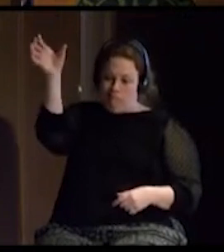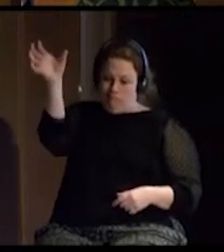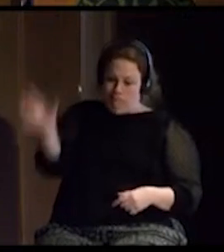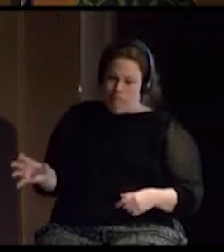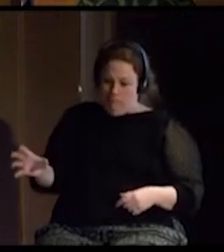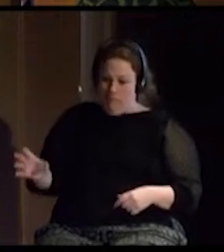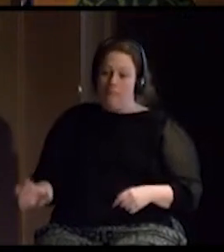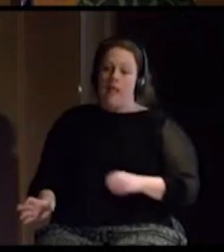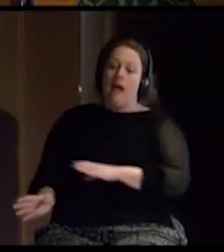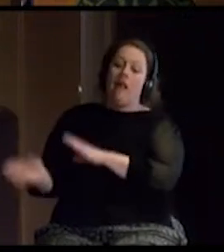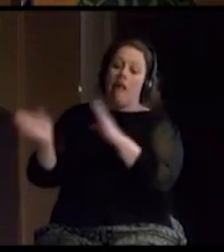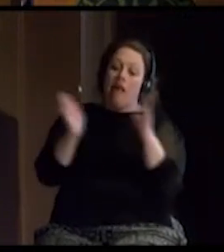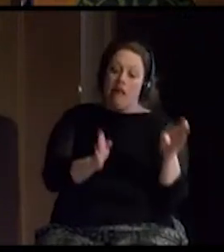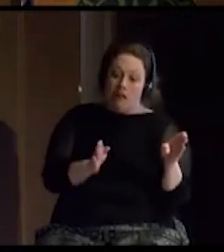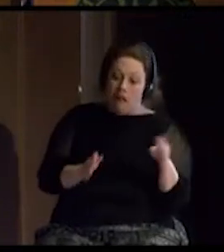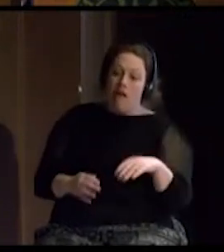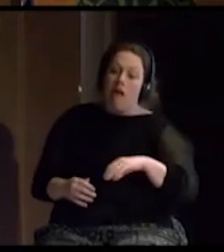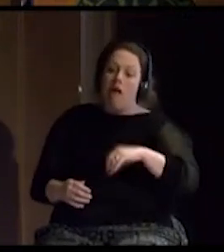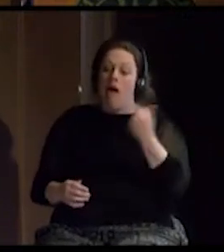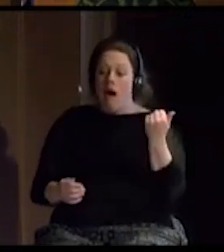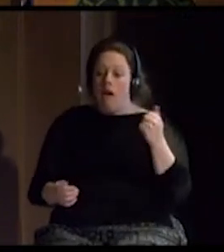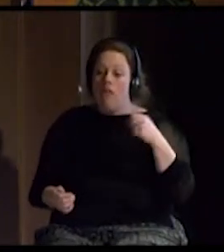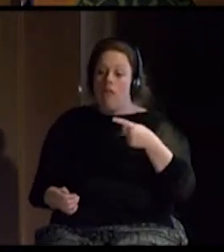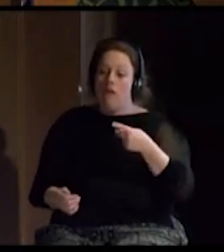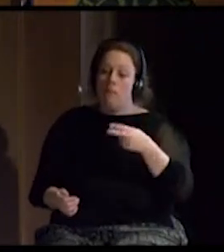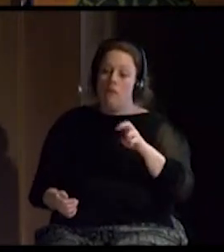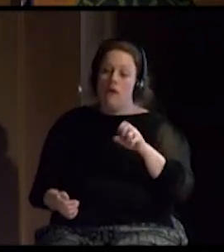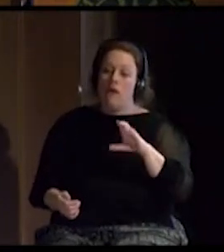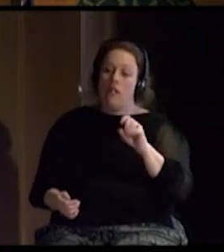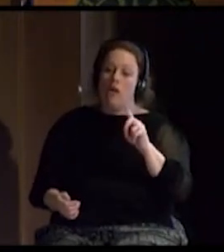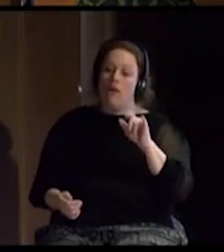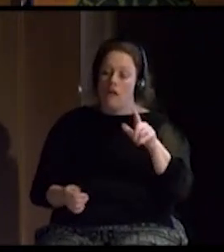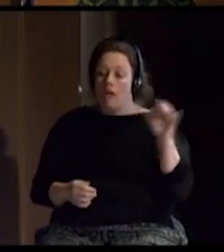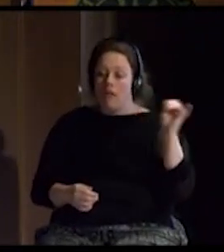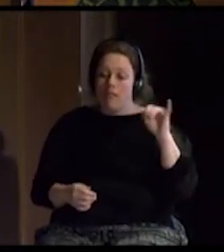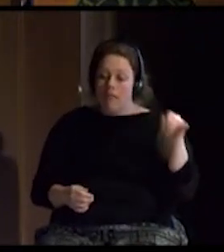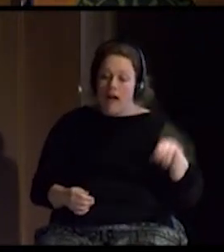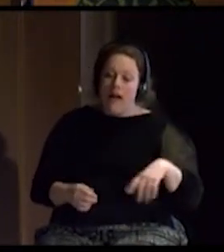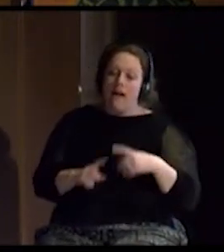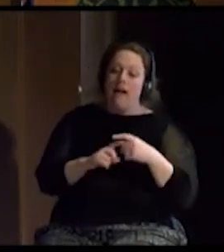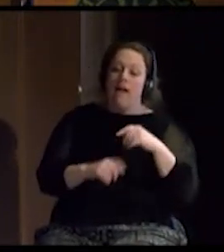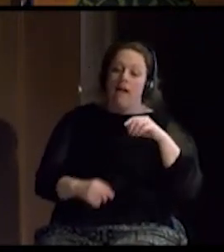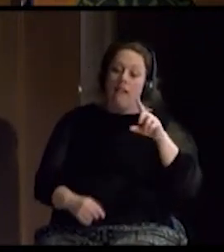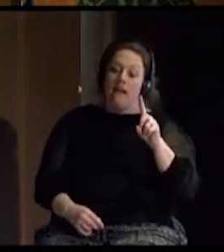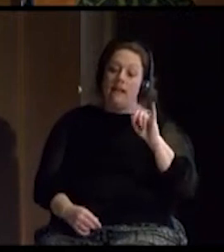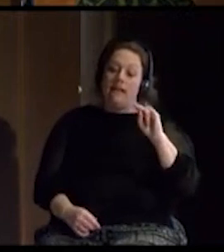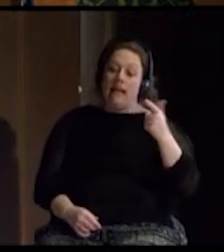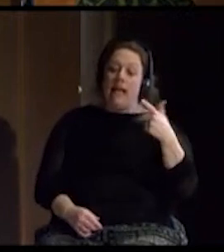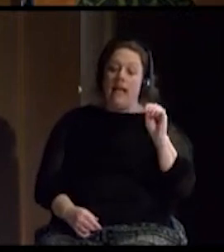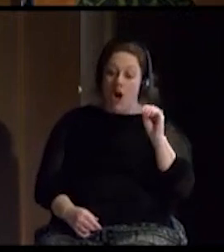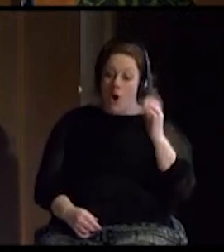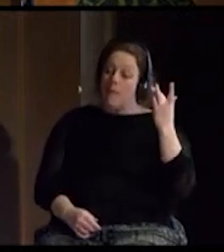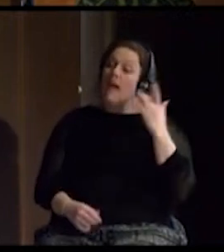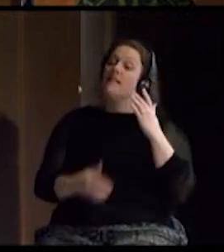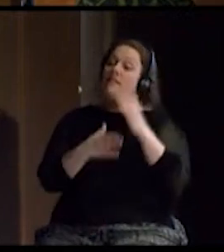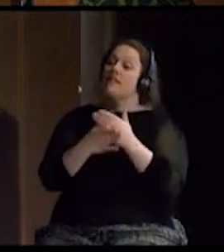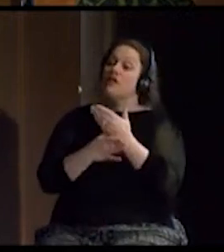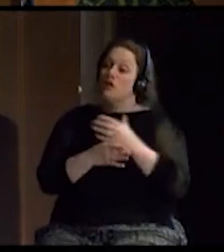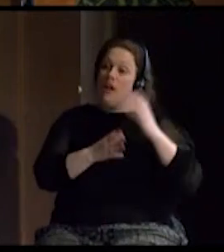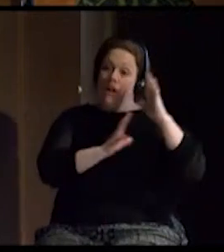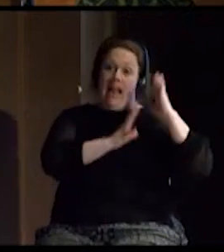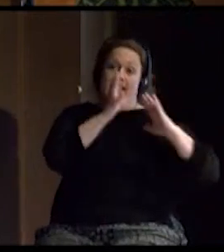the pre-colonial dogs overall are dogs from Sahel, like the dingo. And this is because of the shared ancestry that